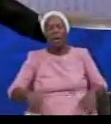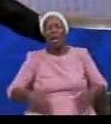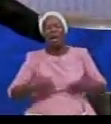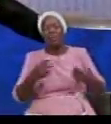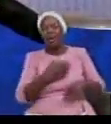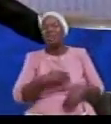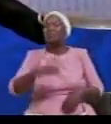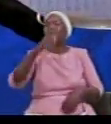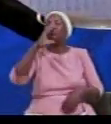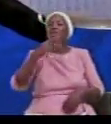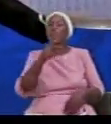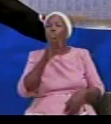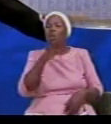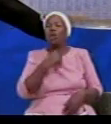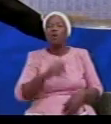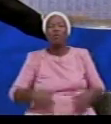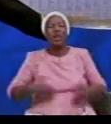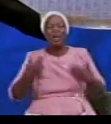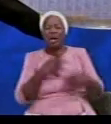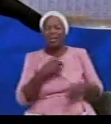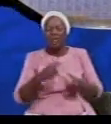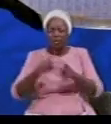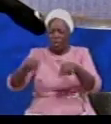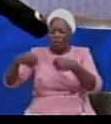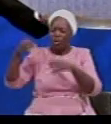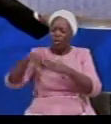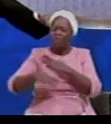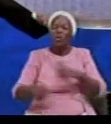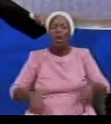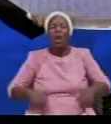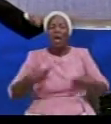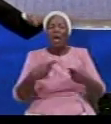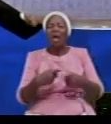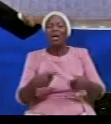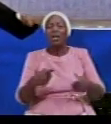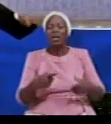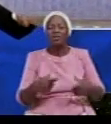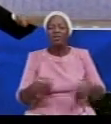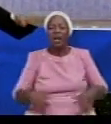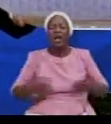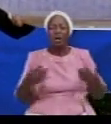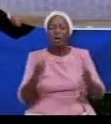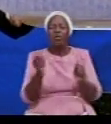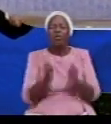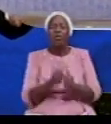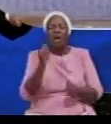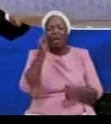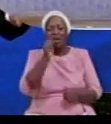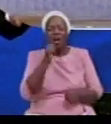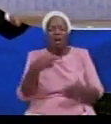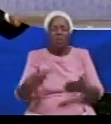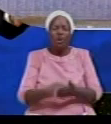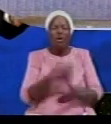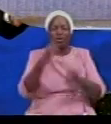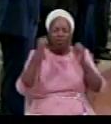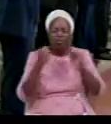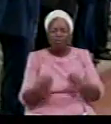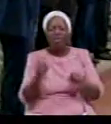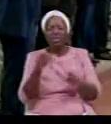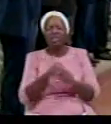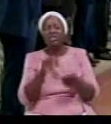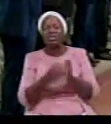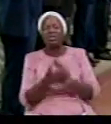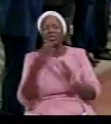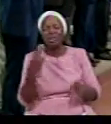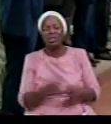water of life, and then we go into life with daily renewed strength, in Jesus'